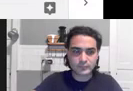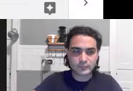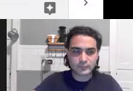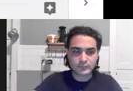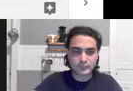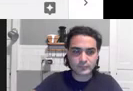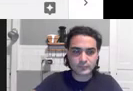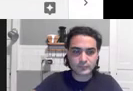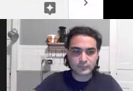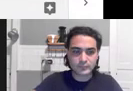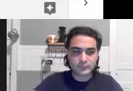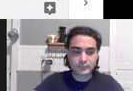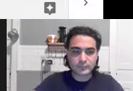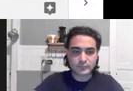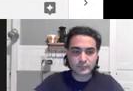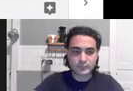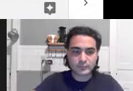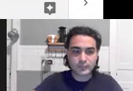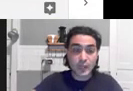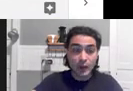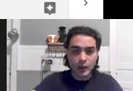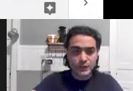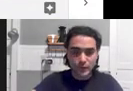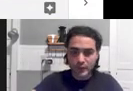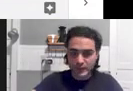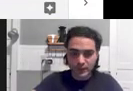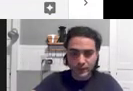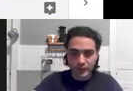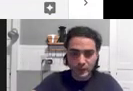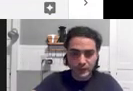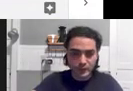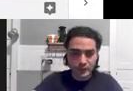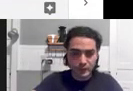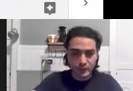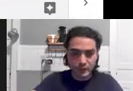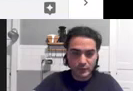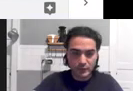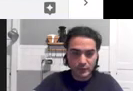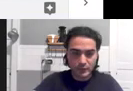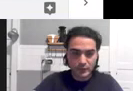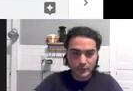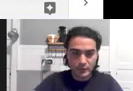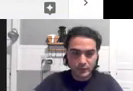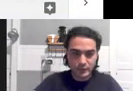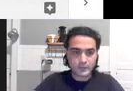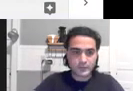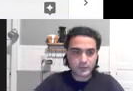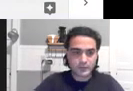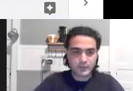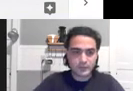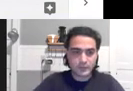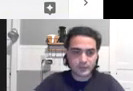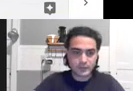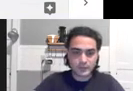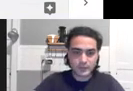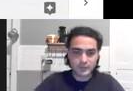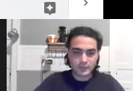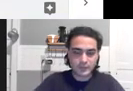are at and how we can move ahead. Oh, so like self-evaluation. Yeah, I think